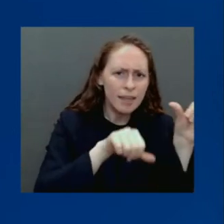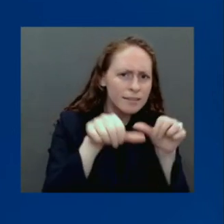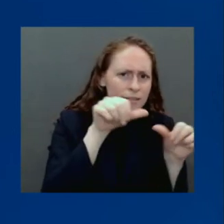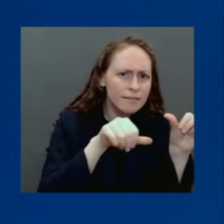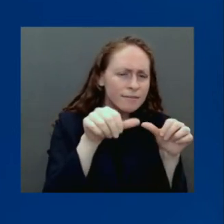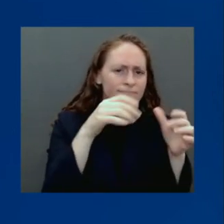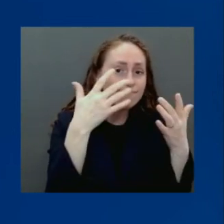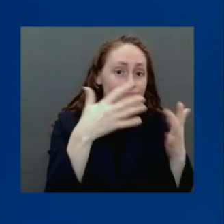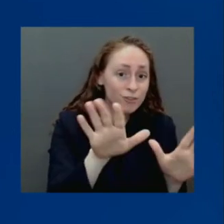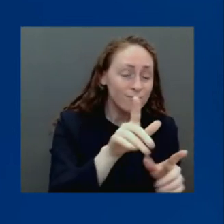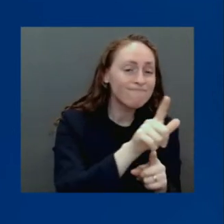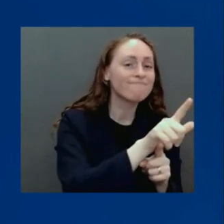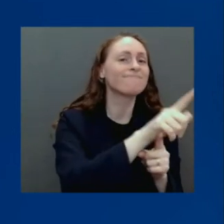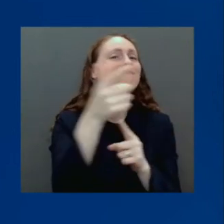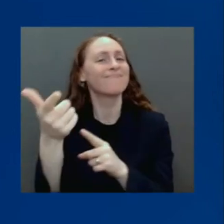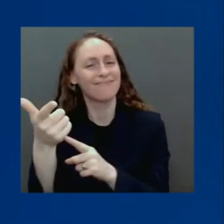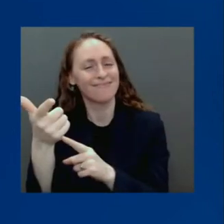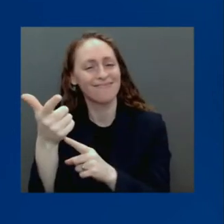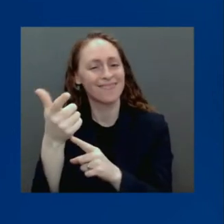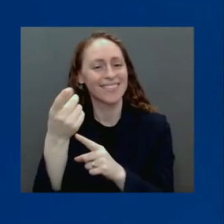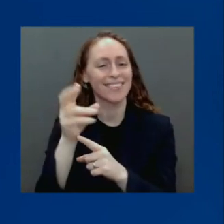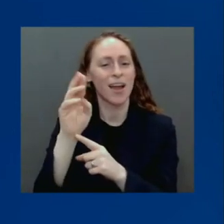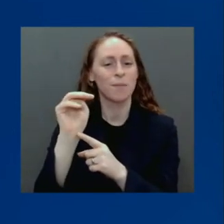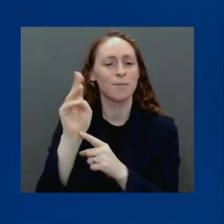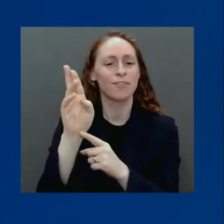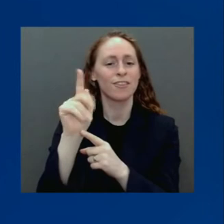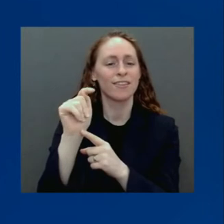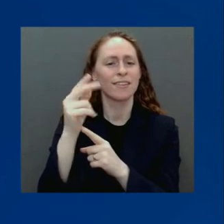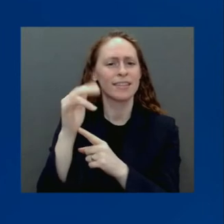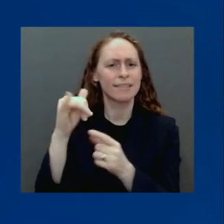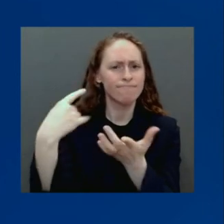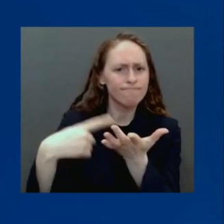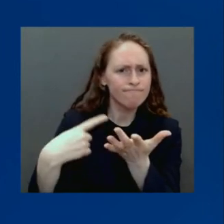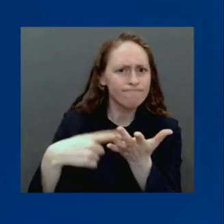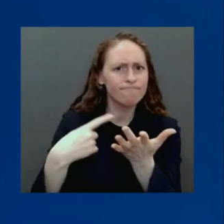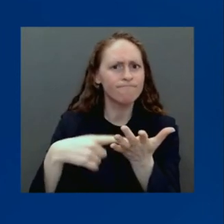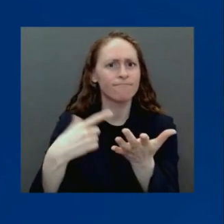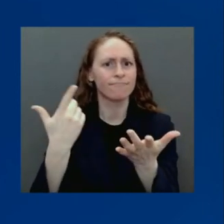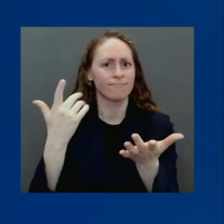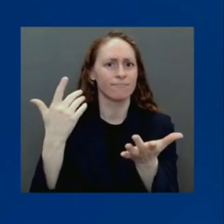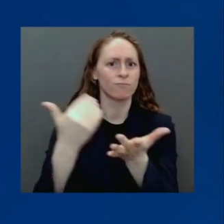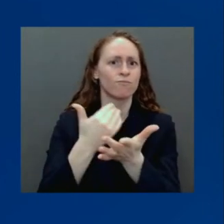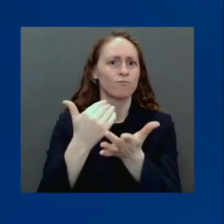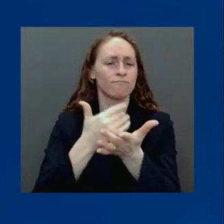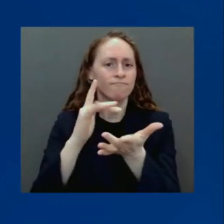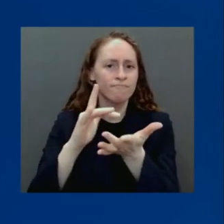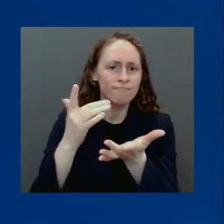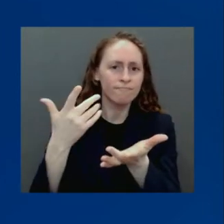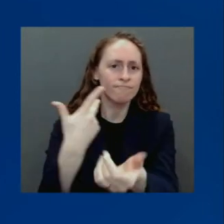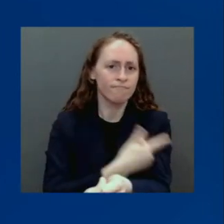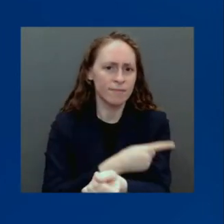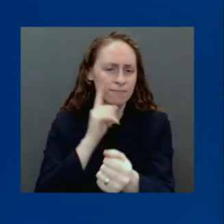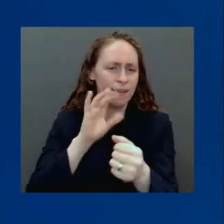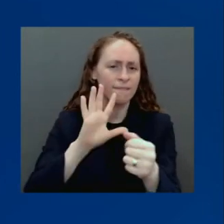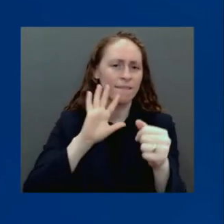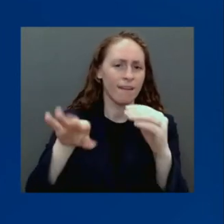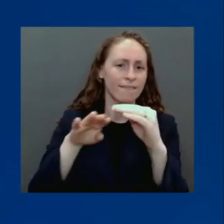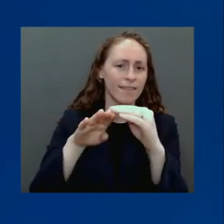cover operational planning so that we're ready for that age group. With that, over to Dr. Walensky. Dr.